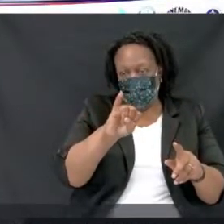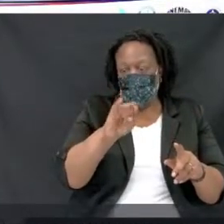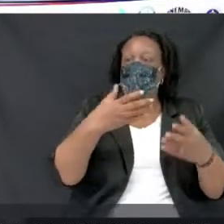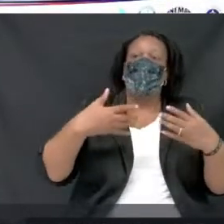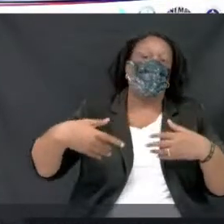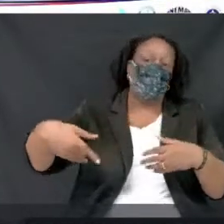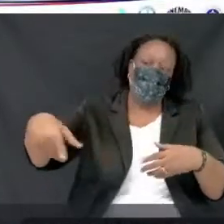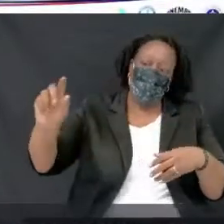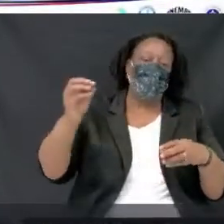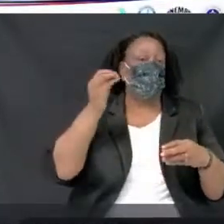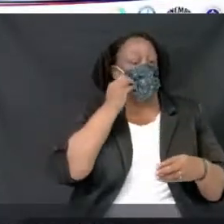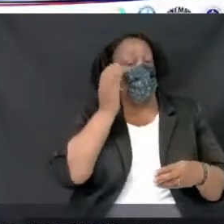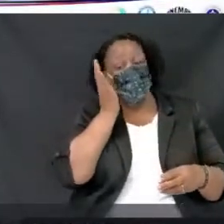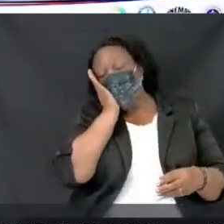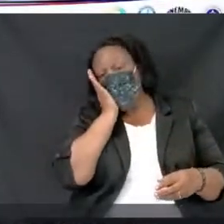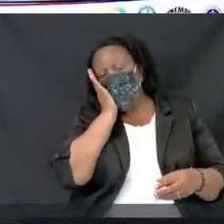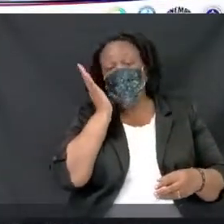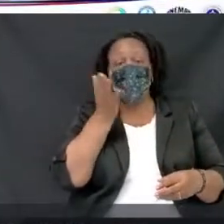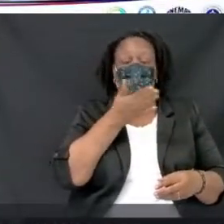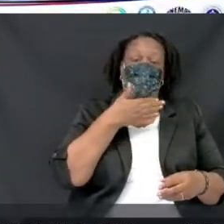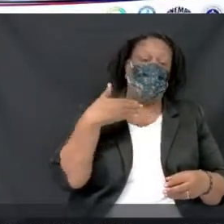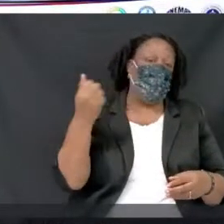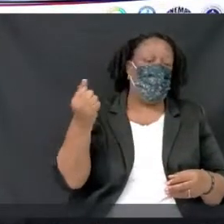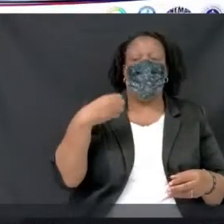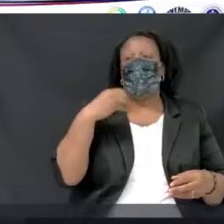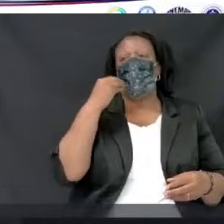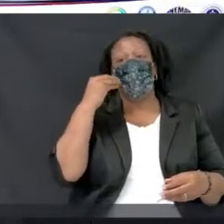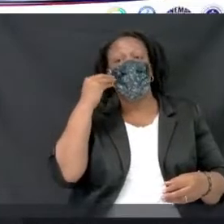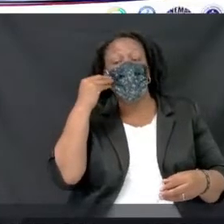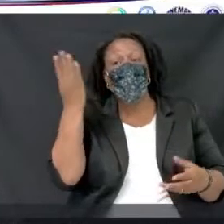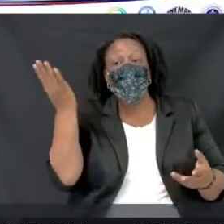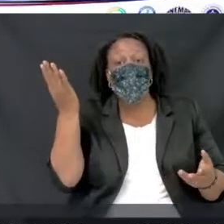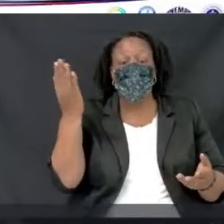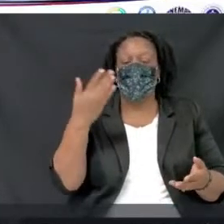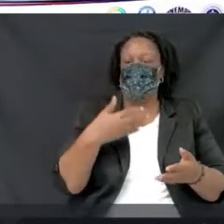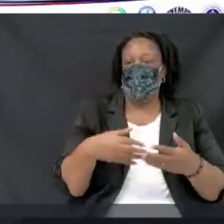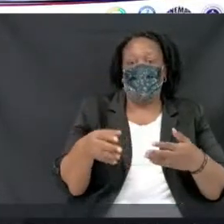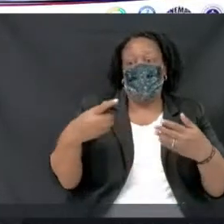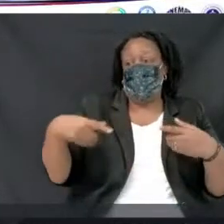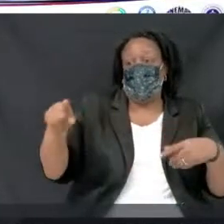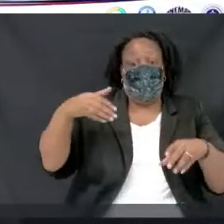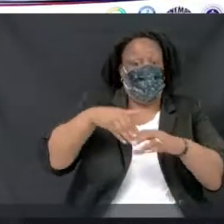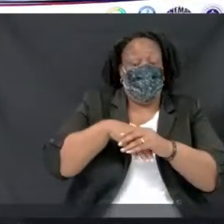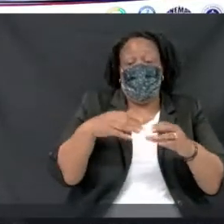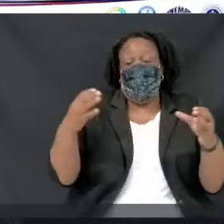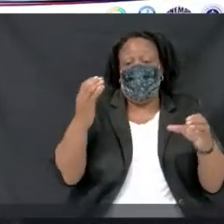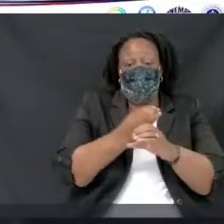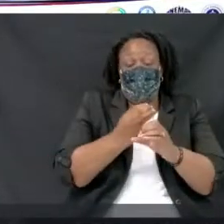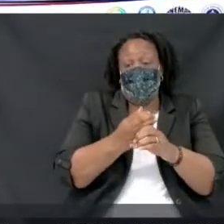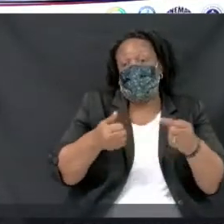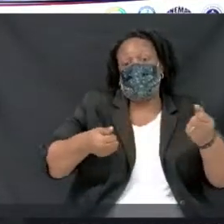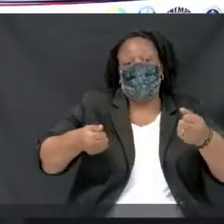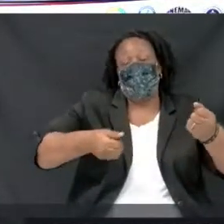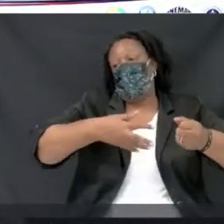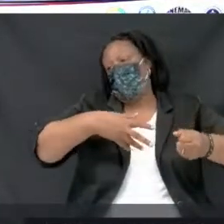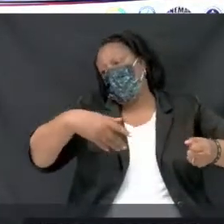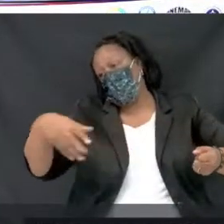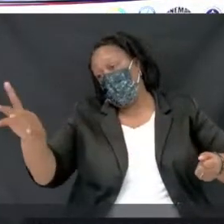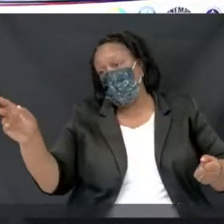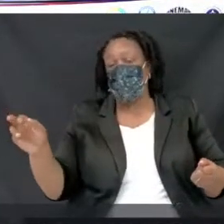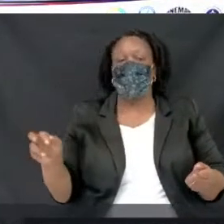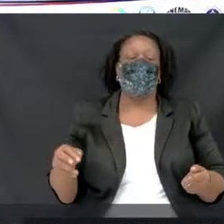can go into your vehicle, go to your personal vehicle, drive away and go home, or you can have a fully vaccinated